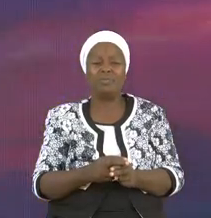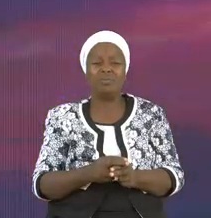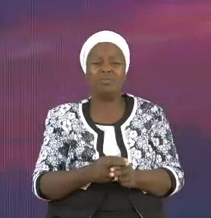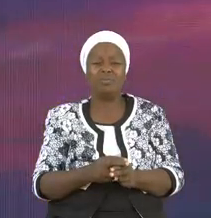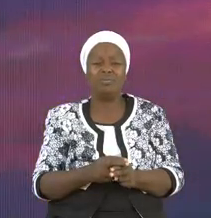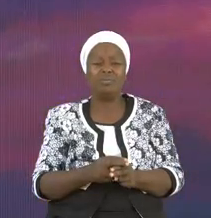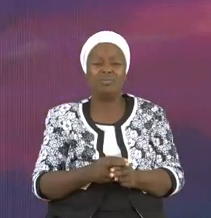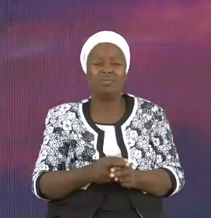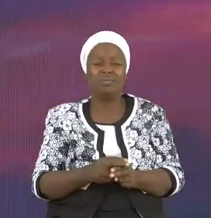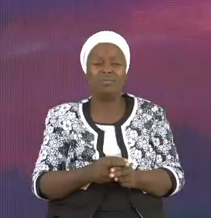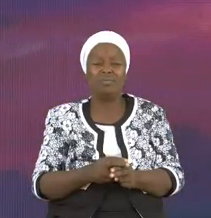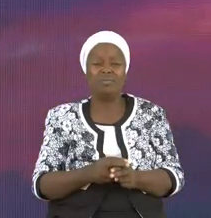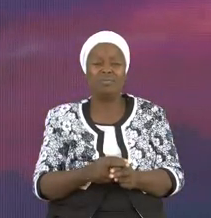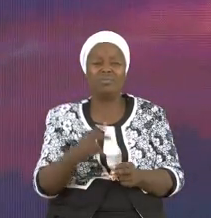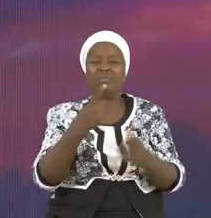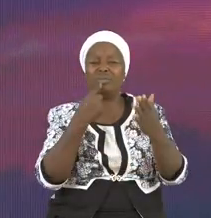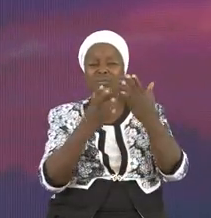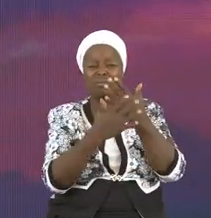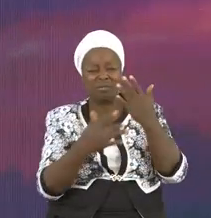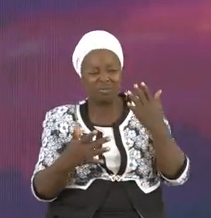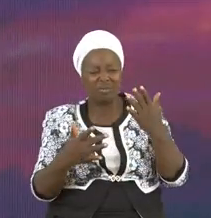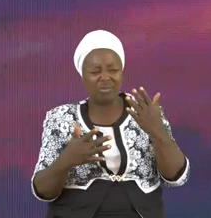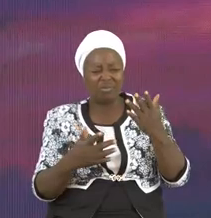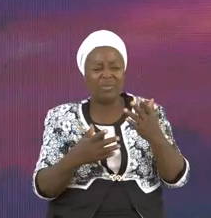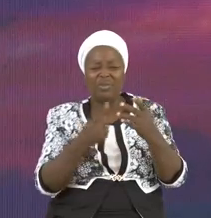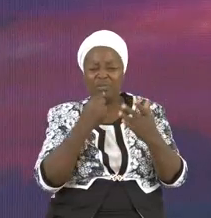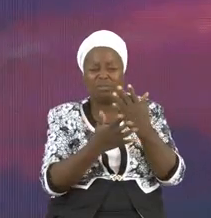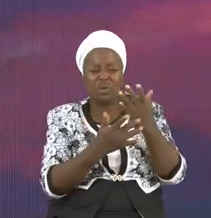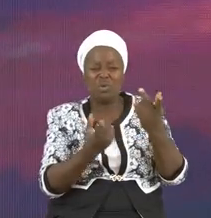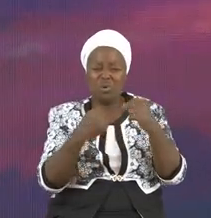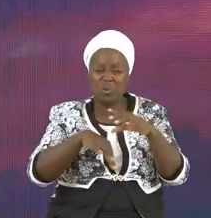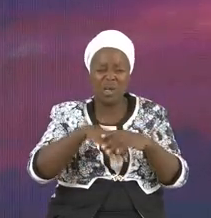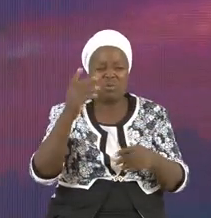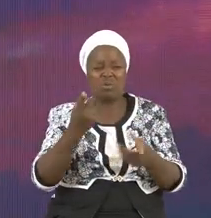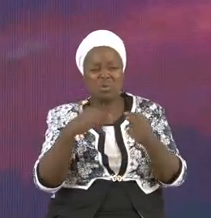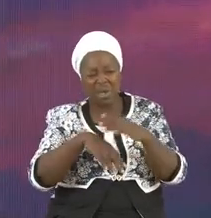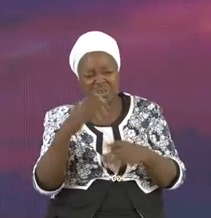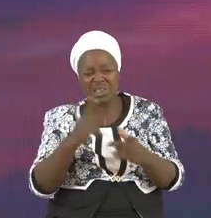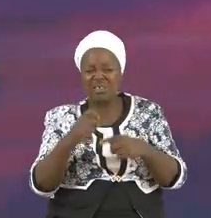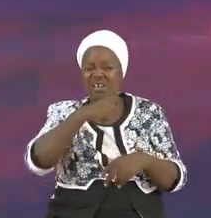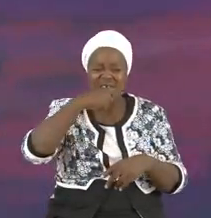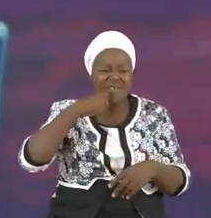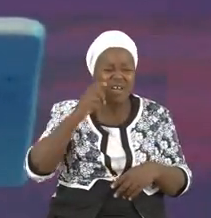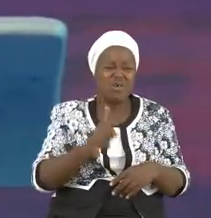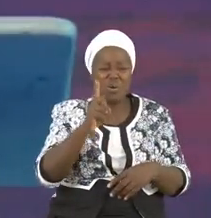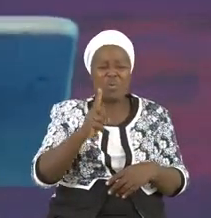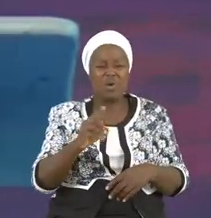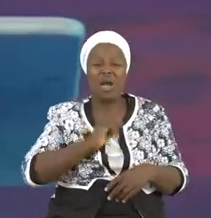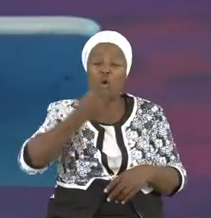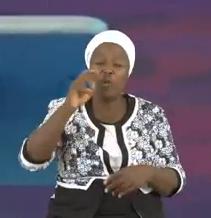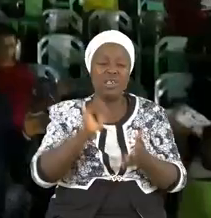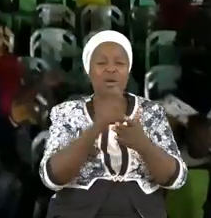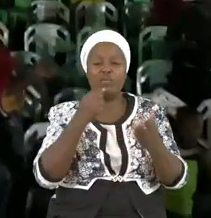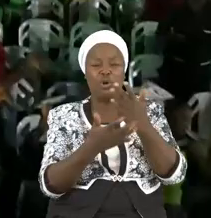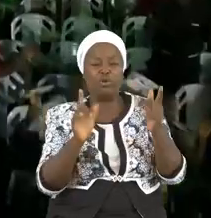Issue of blood, blood coming out, coming out. I mean, you're drying up. I command that blood to stop right